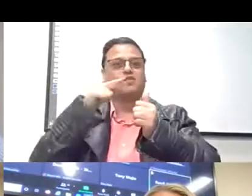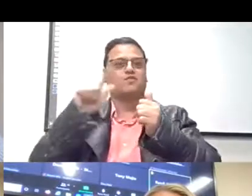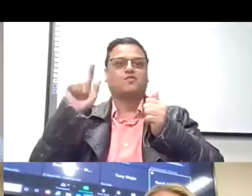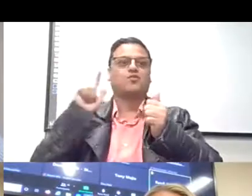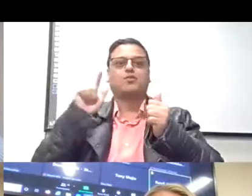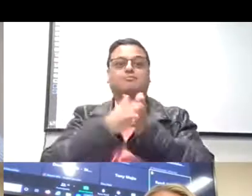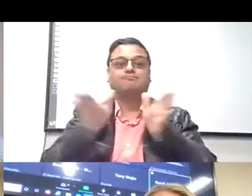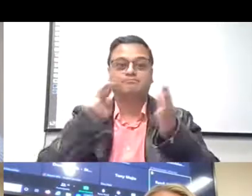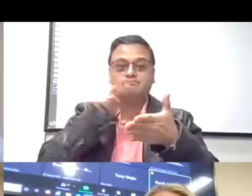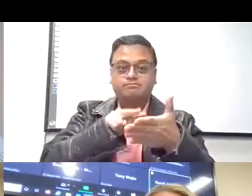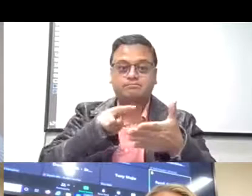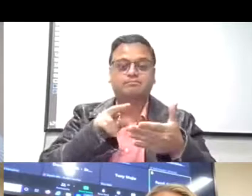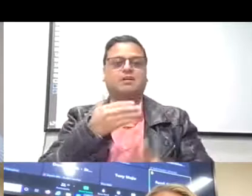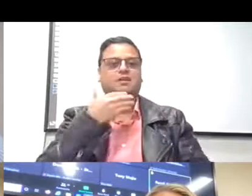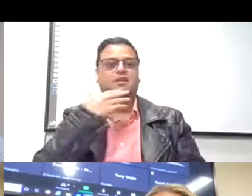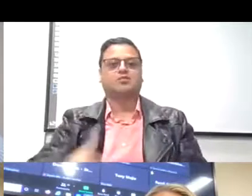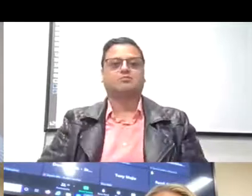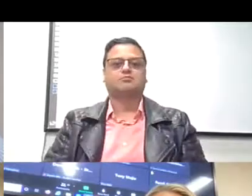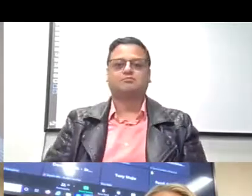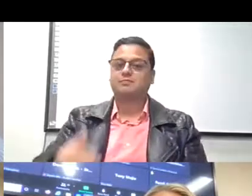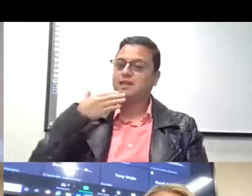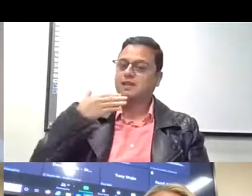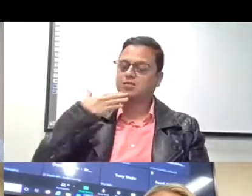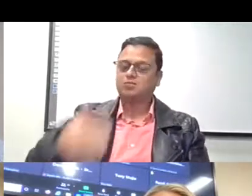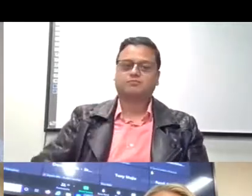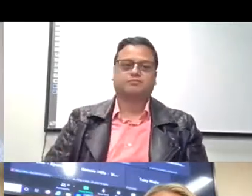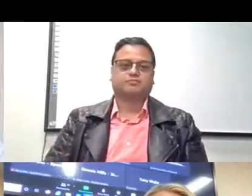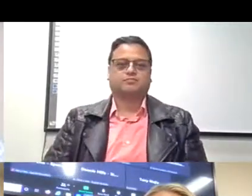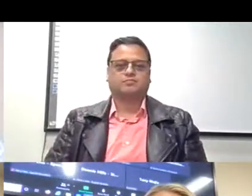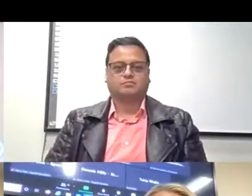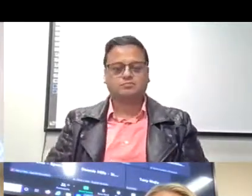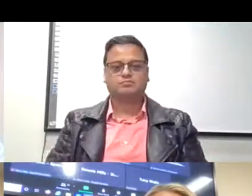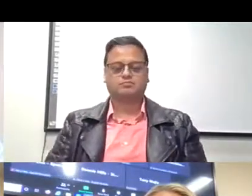you. Thank you, Randy.